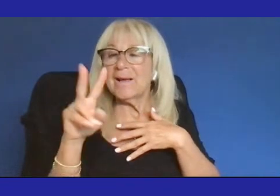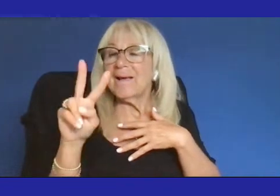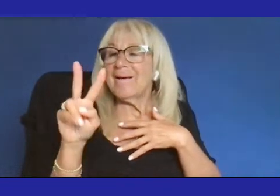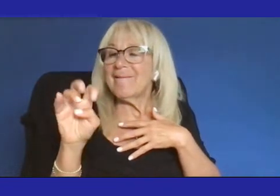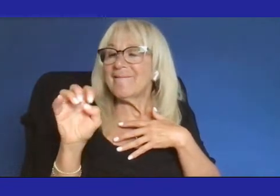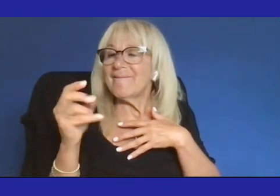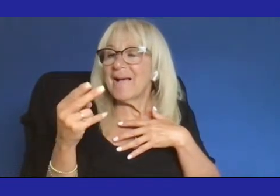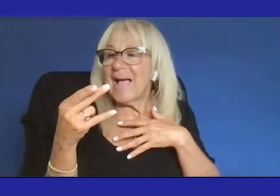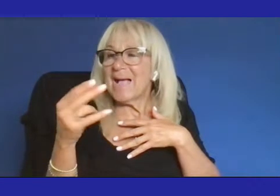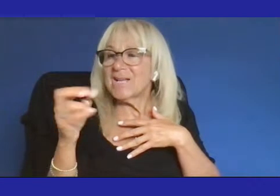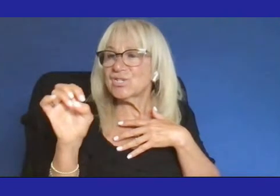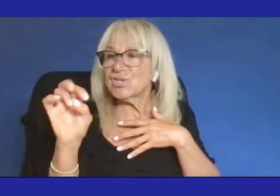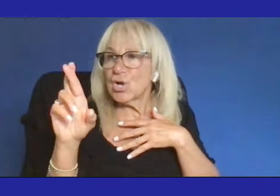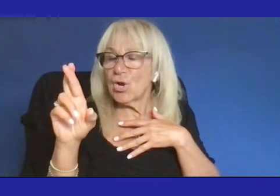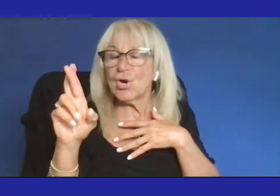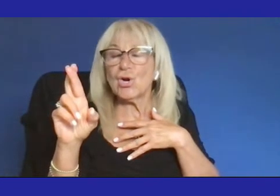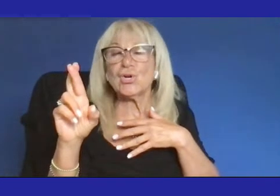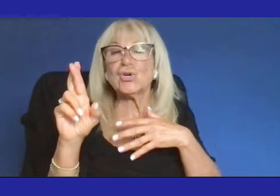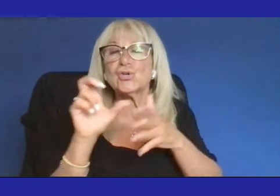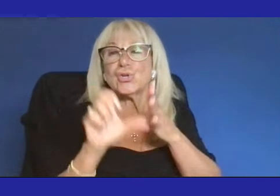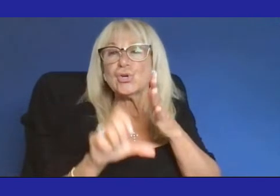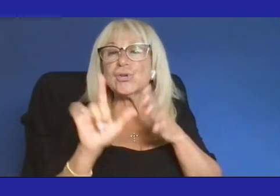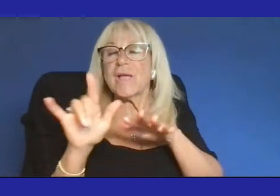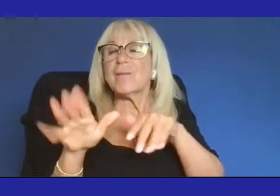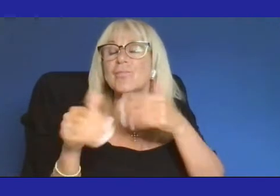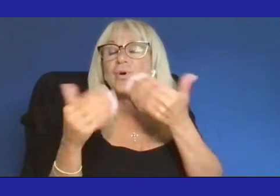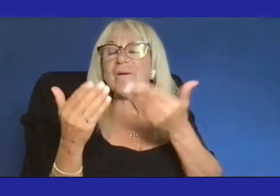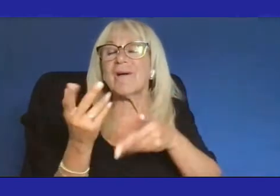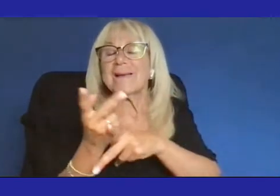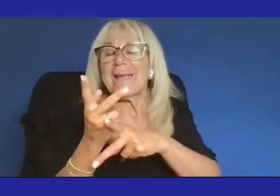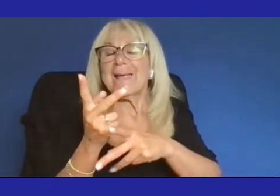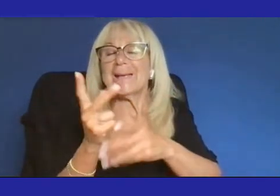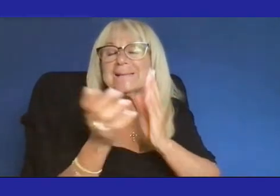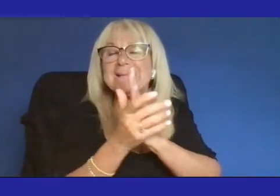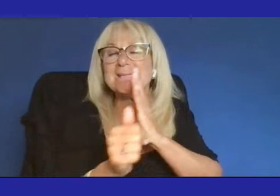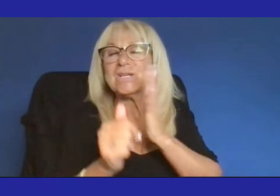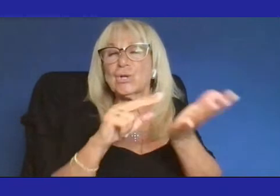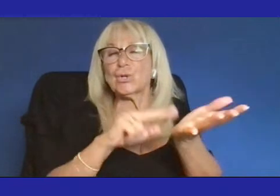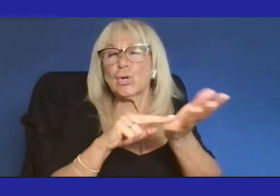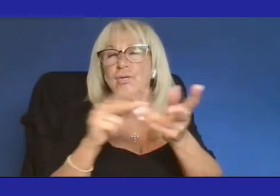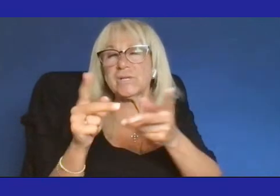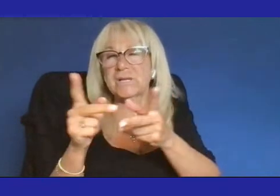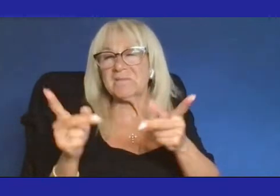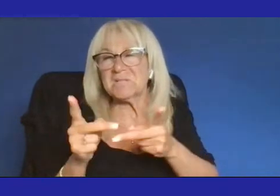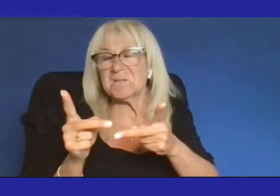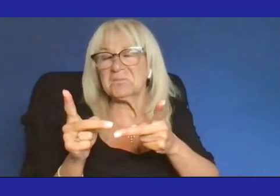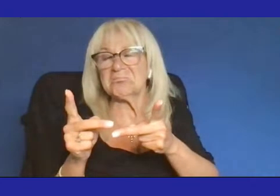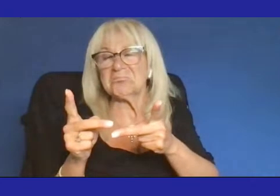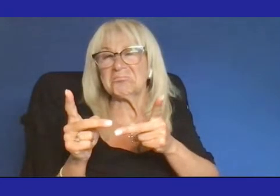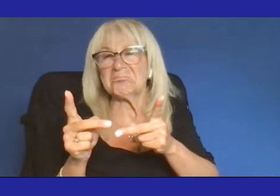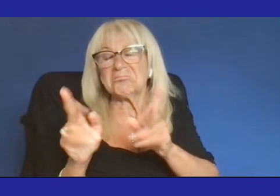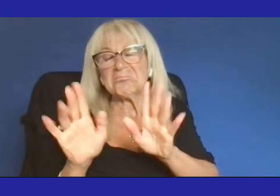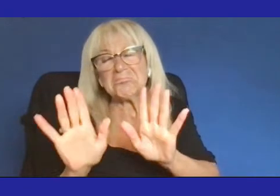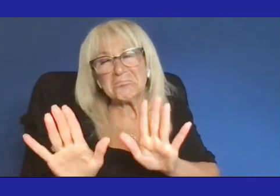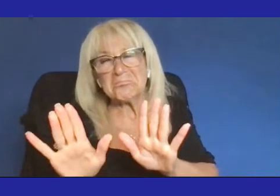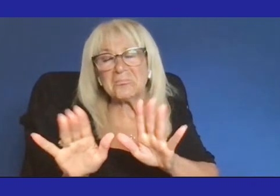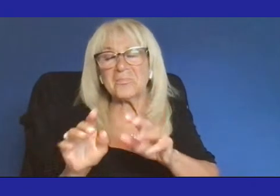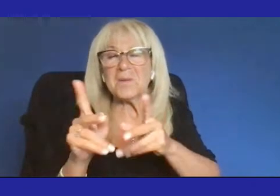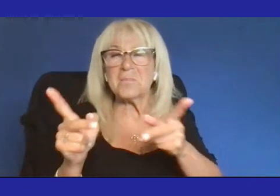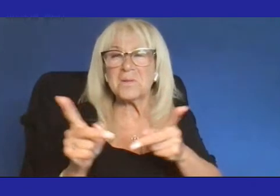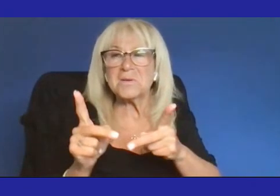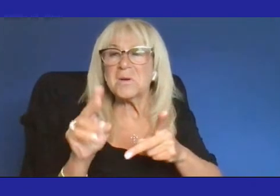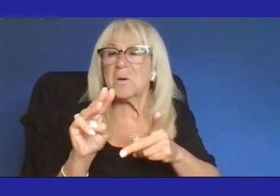who provide care in the skilled nursing facility. It's a very niche area. So a mobile vascular physician is a